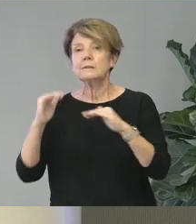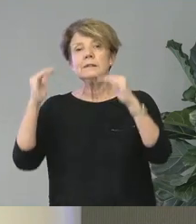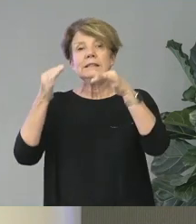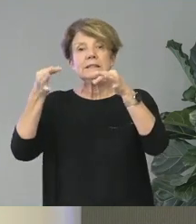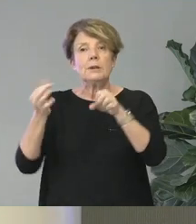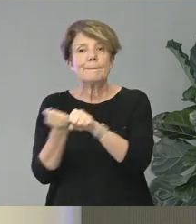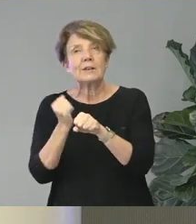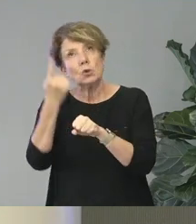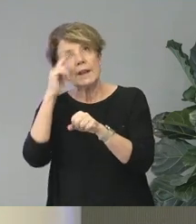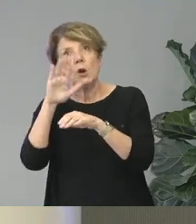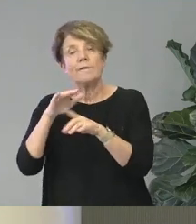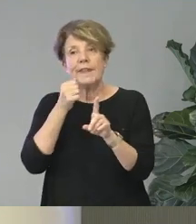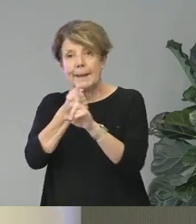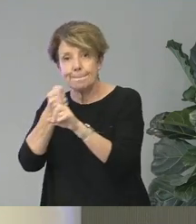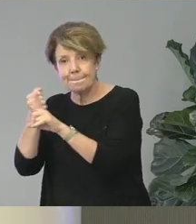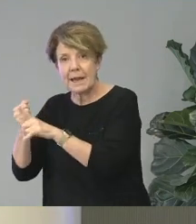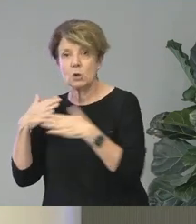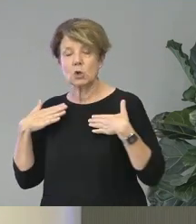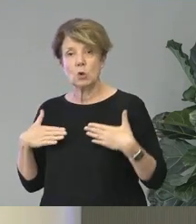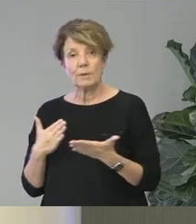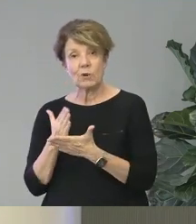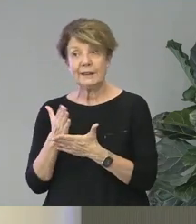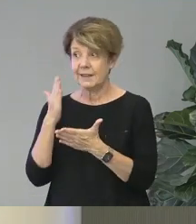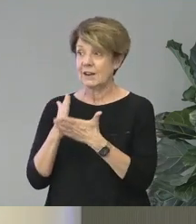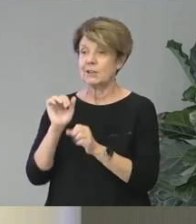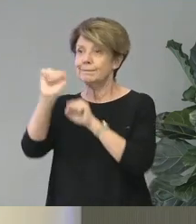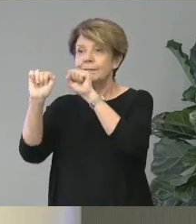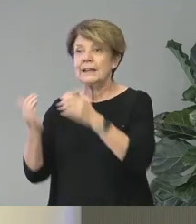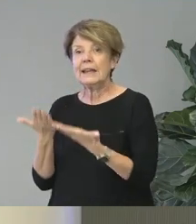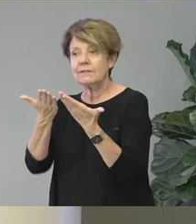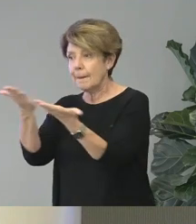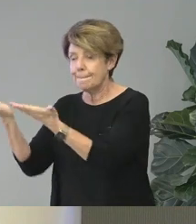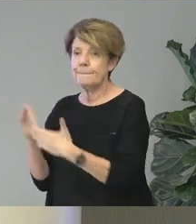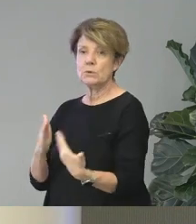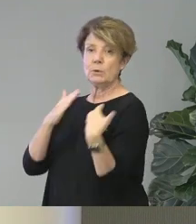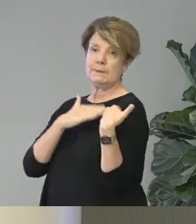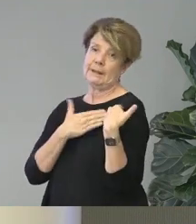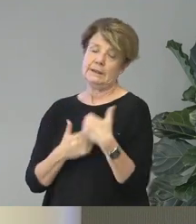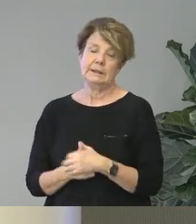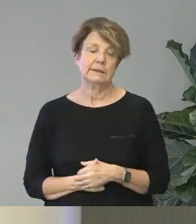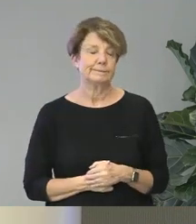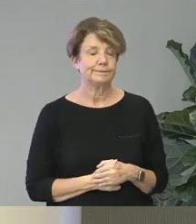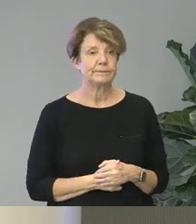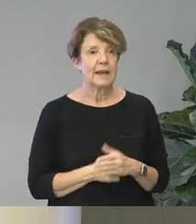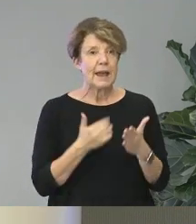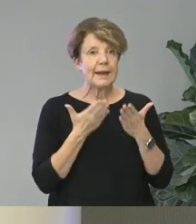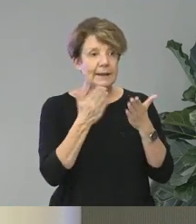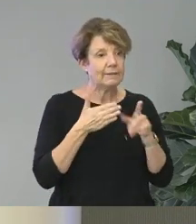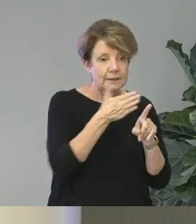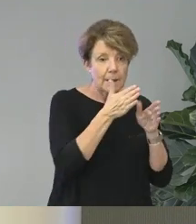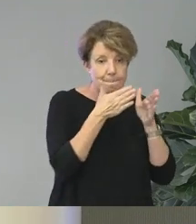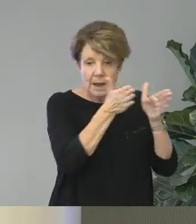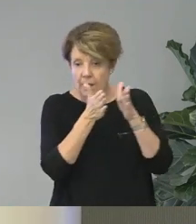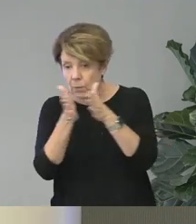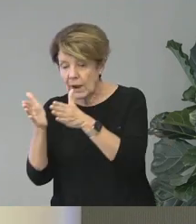their impact on human rights by placing duties on them to this effect, and provides pathways for breaches of human